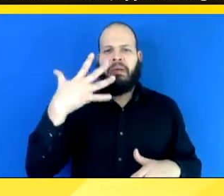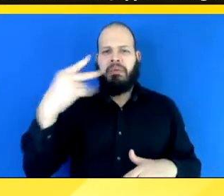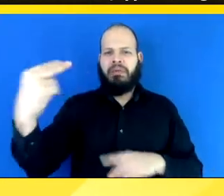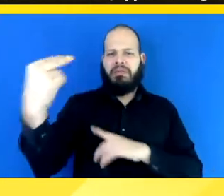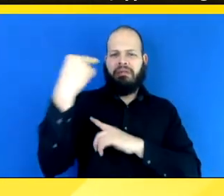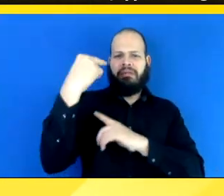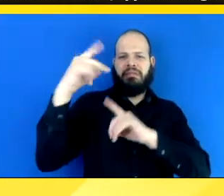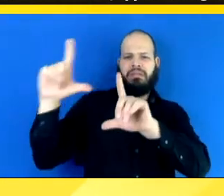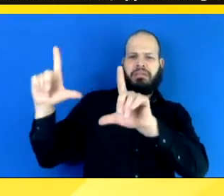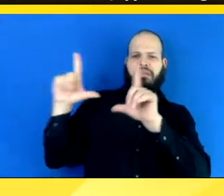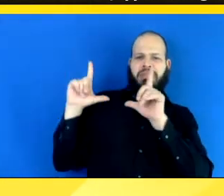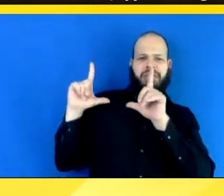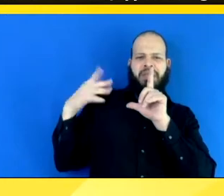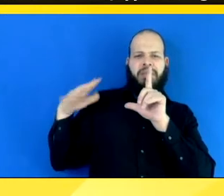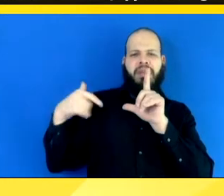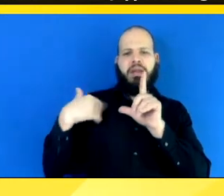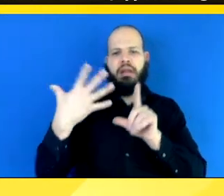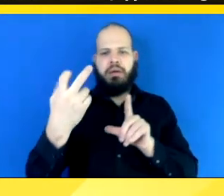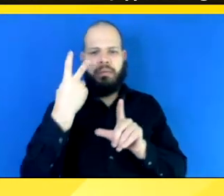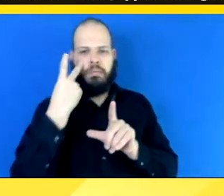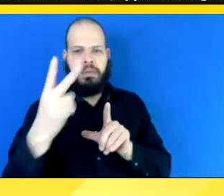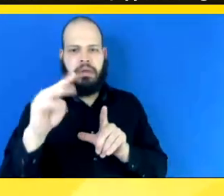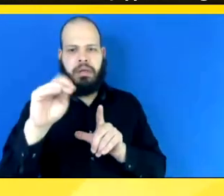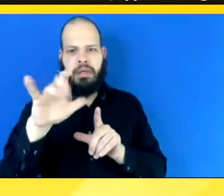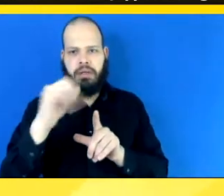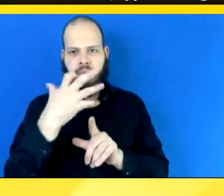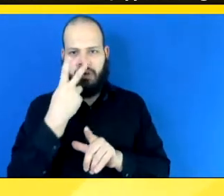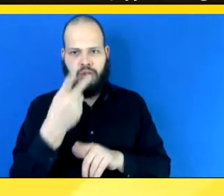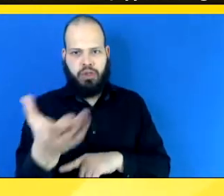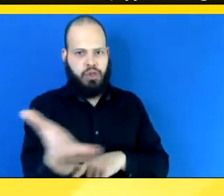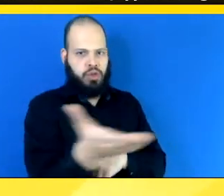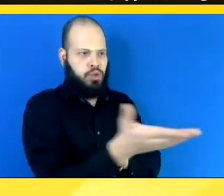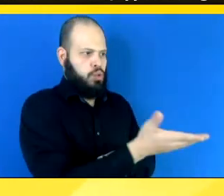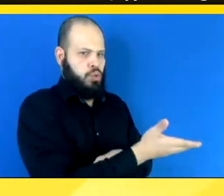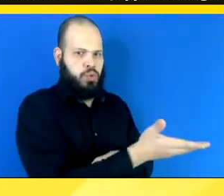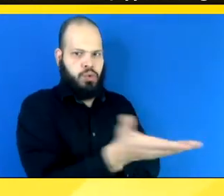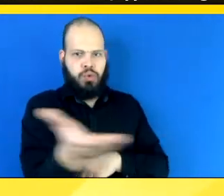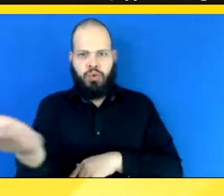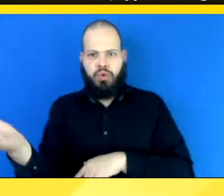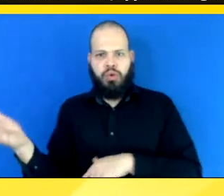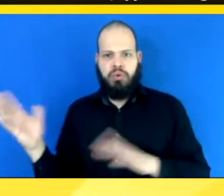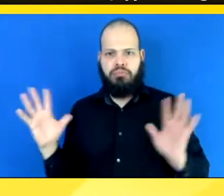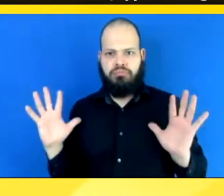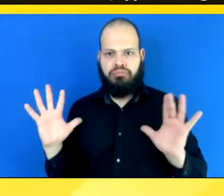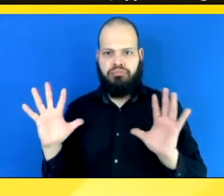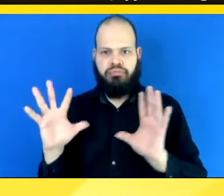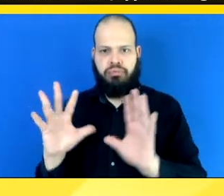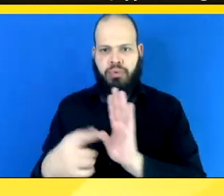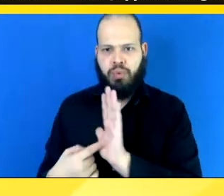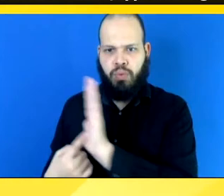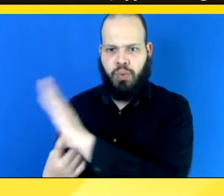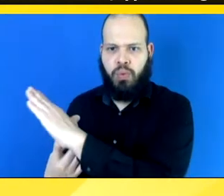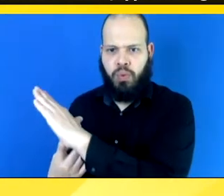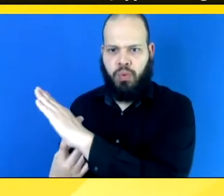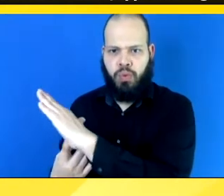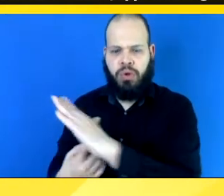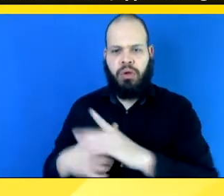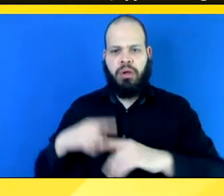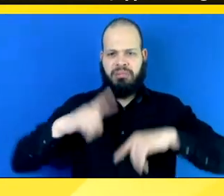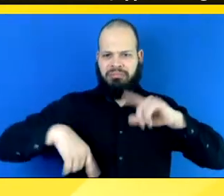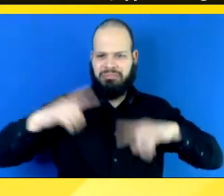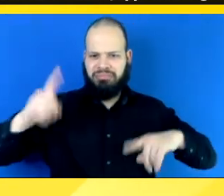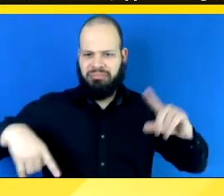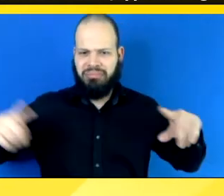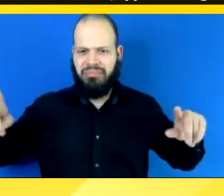diversity, because one of the things I just said, this is a powerful sister right here. That's the national spot. Give her a placard.